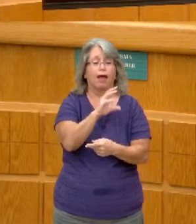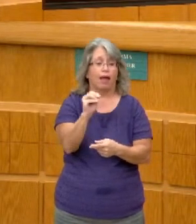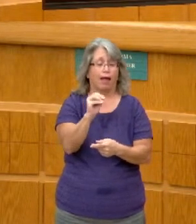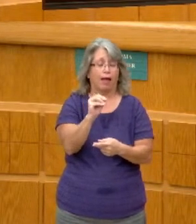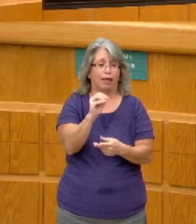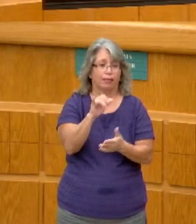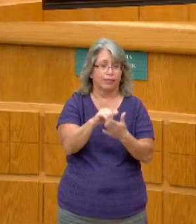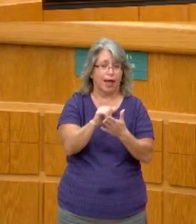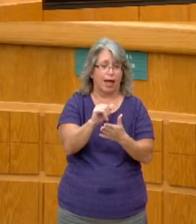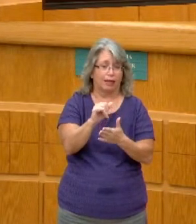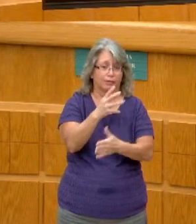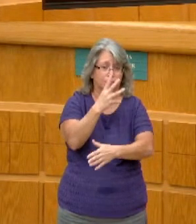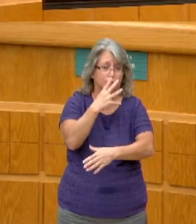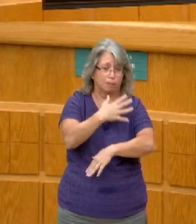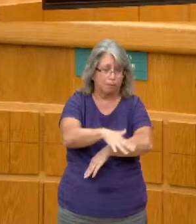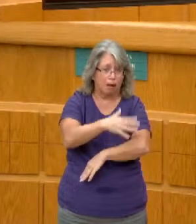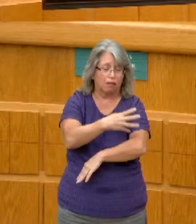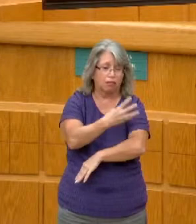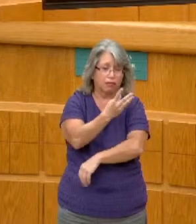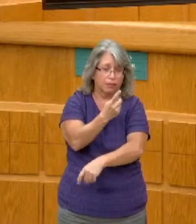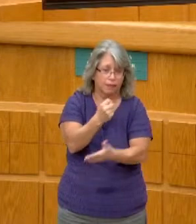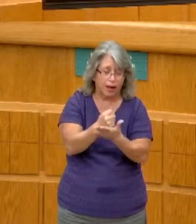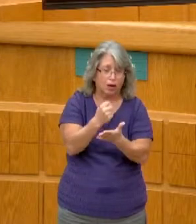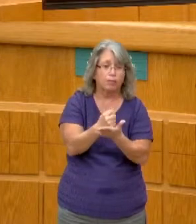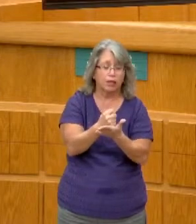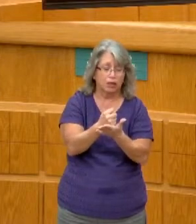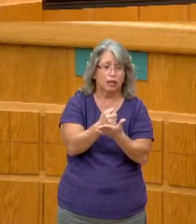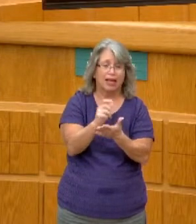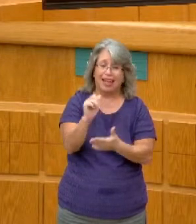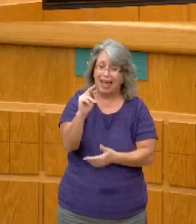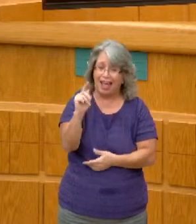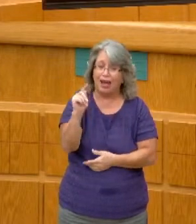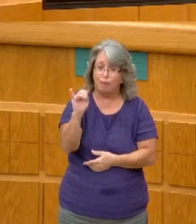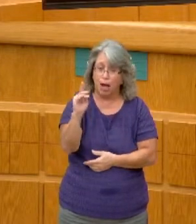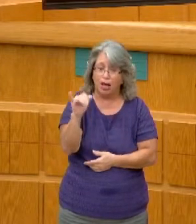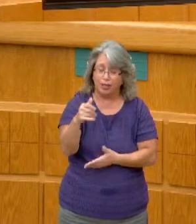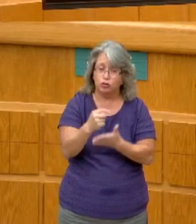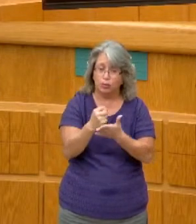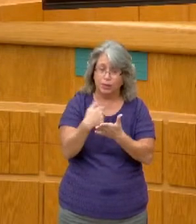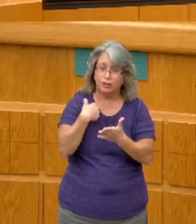Let me say that again. The antibody treatments that we have been delivering